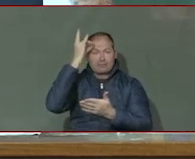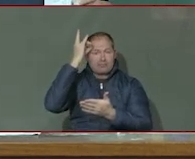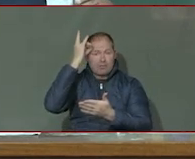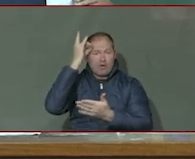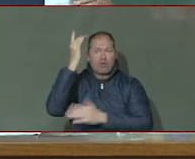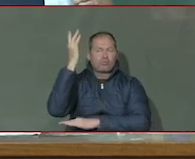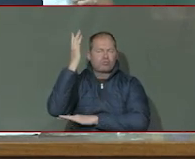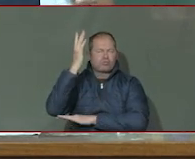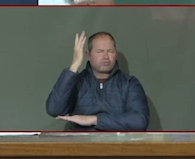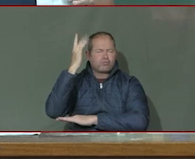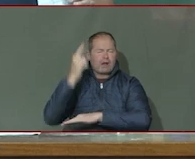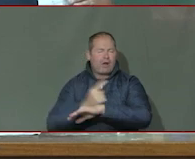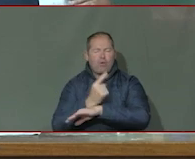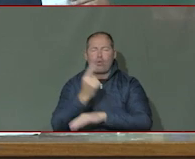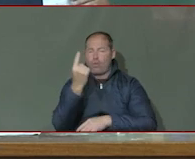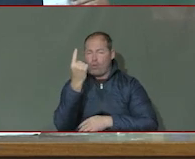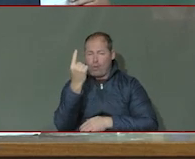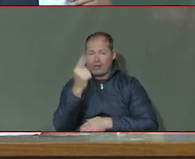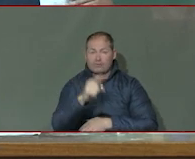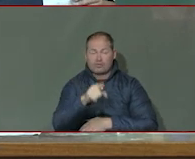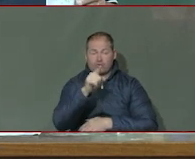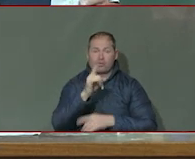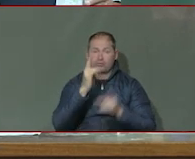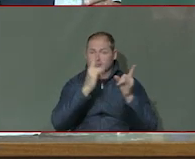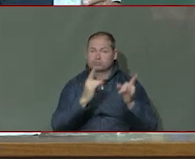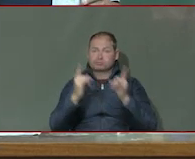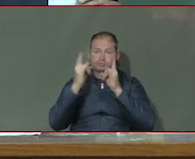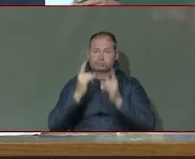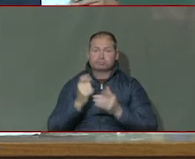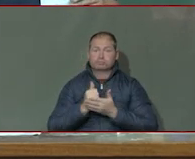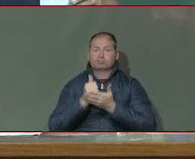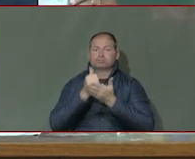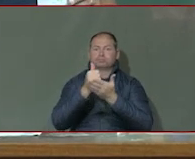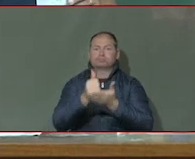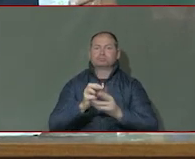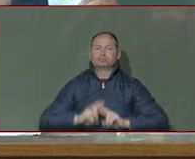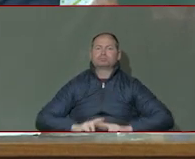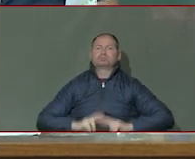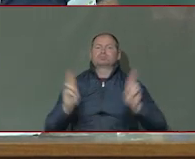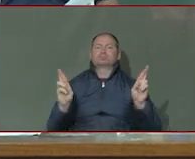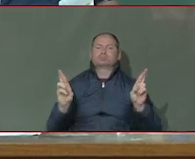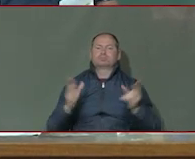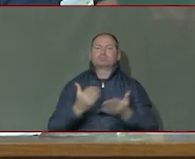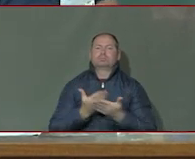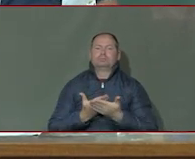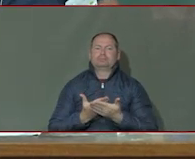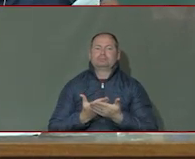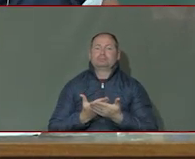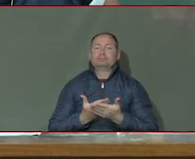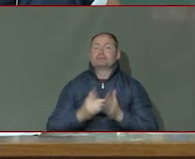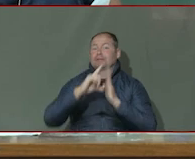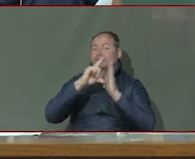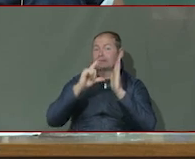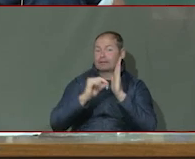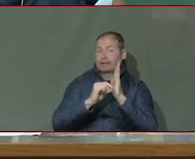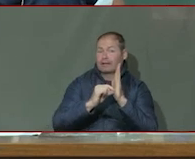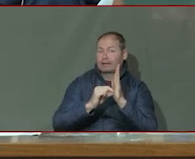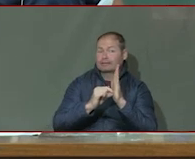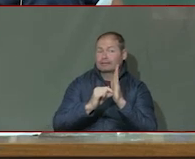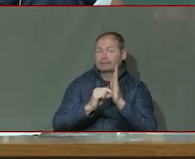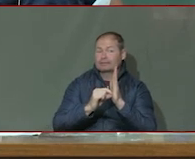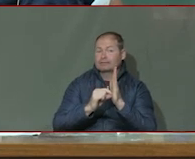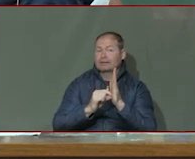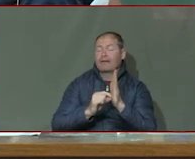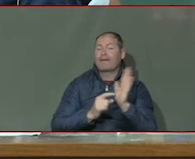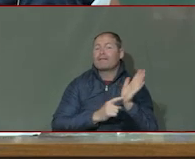whole hour, that you can watch that lesson to also prepare you for the 7th of May. Please write down the date. It says here, there's a